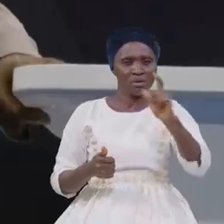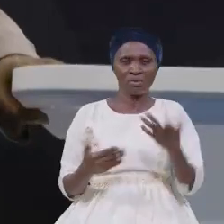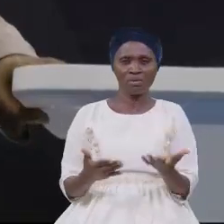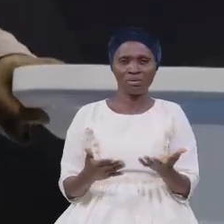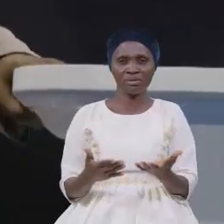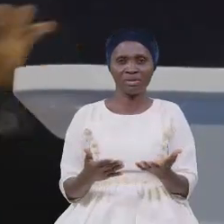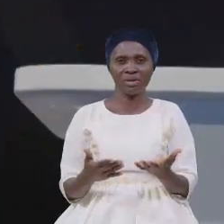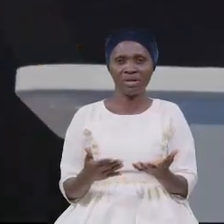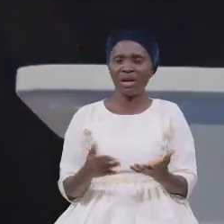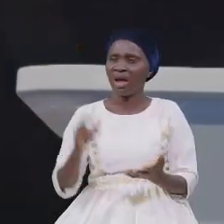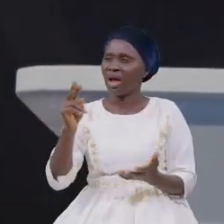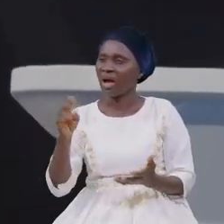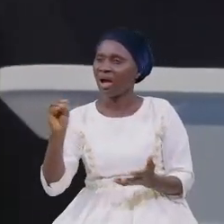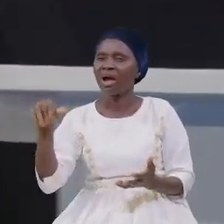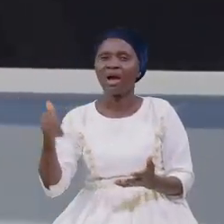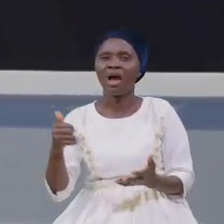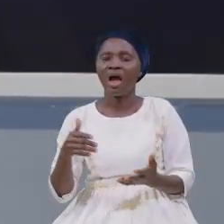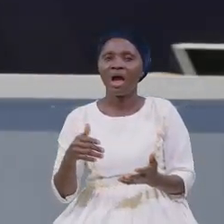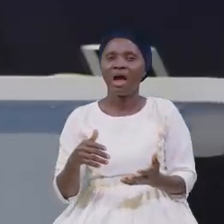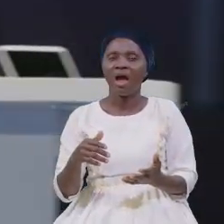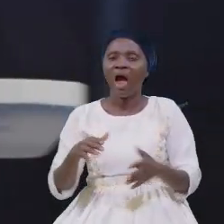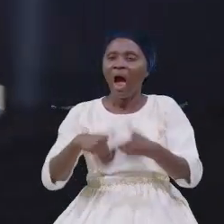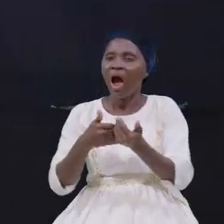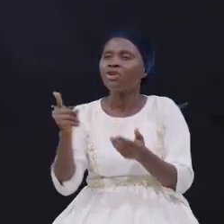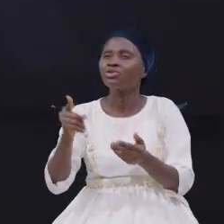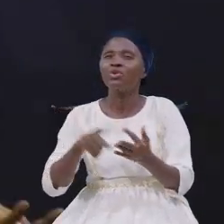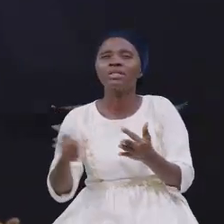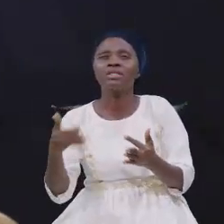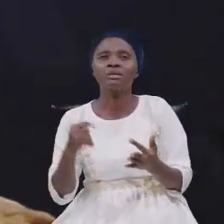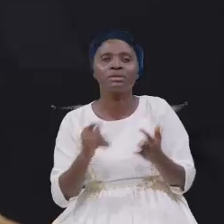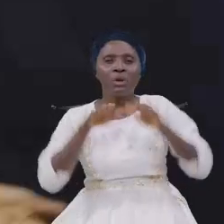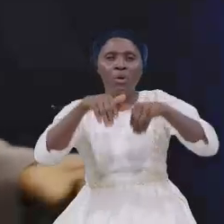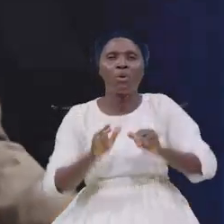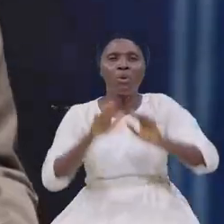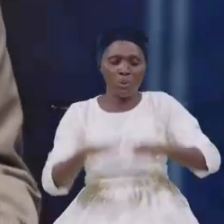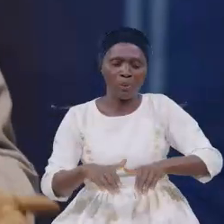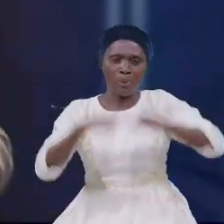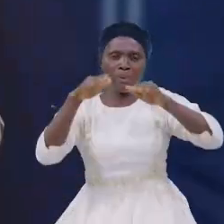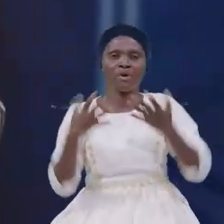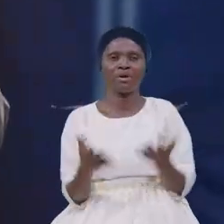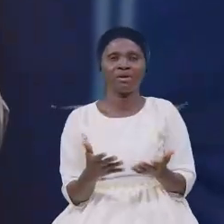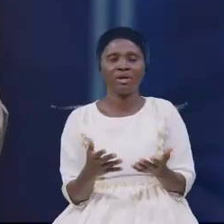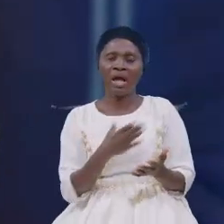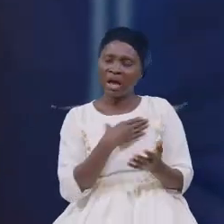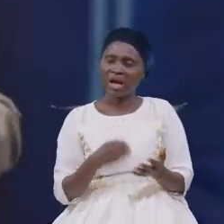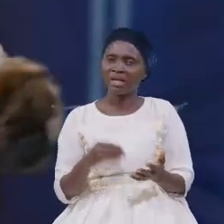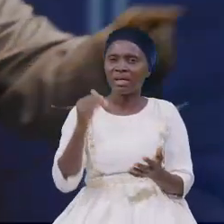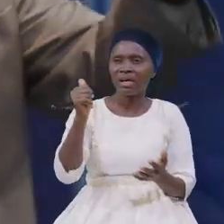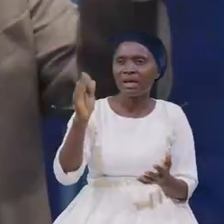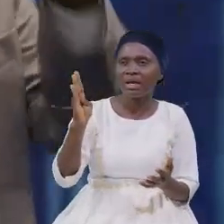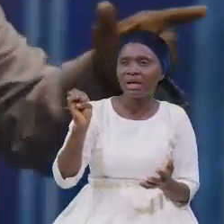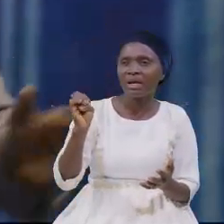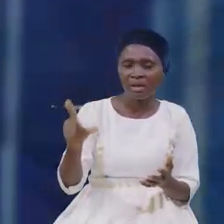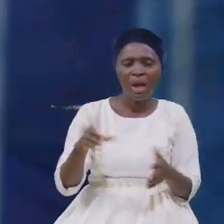By grace. Abel, how is it your sacrifice was accepted? It's all by grace.